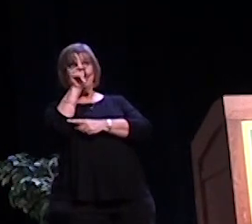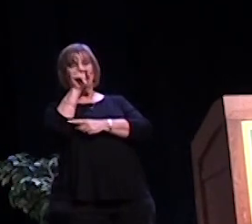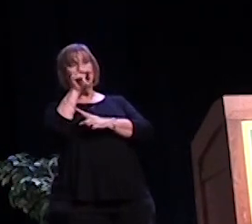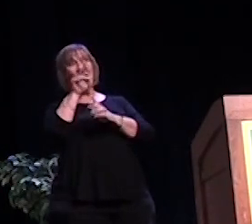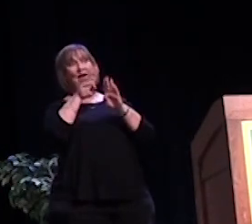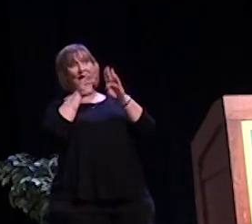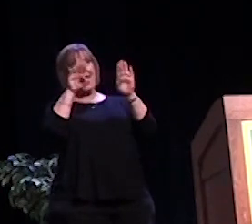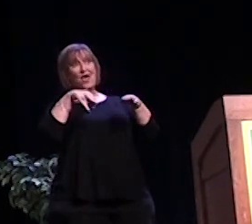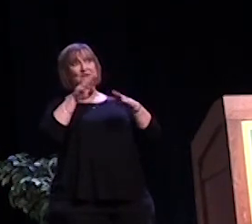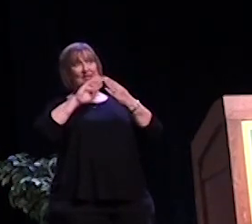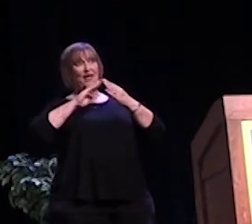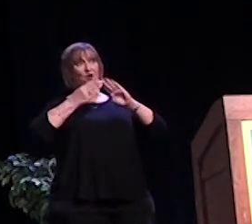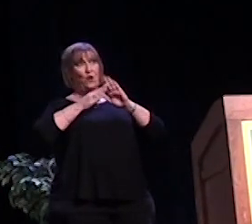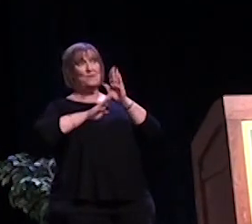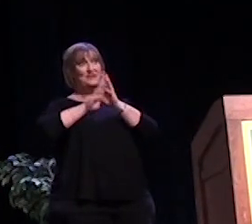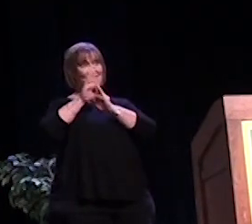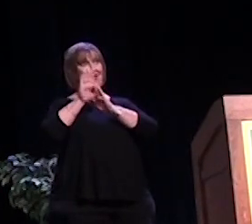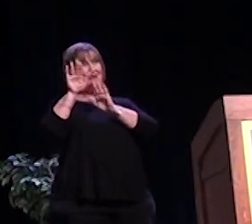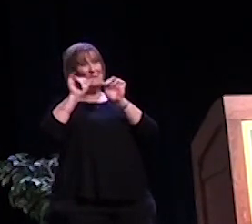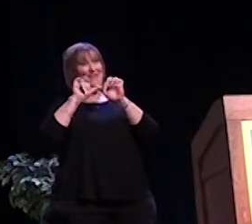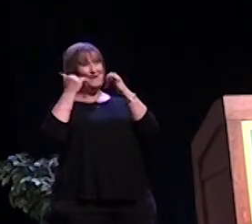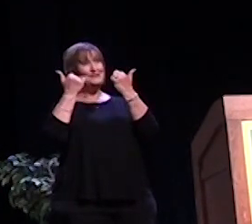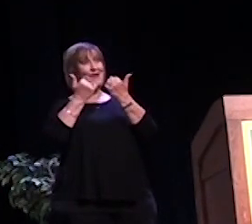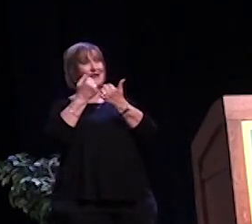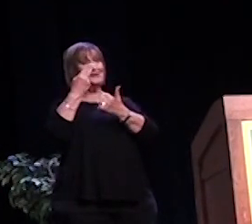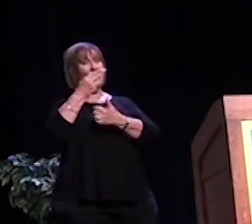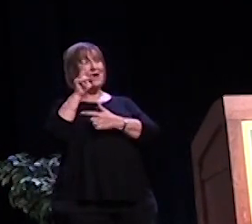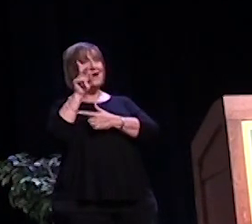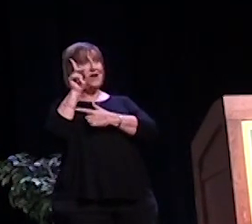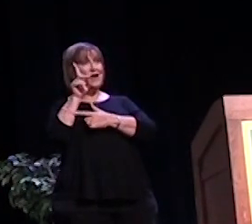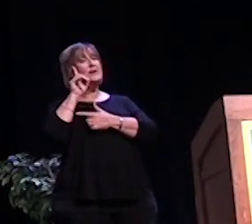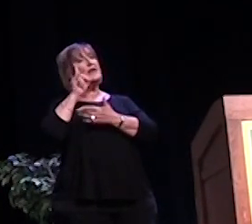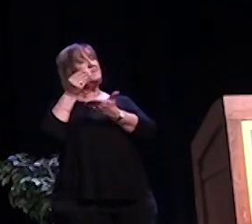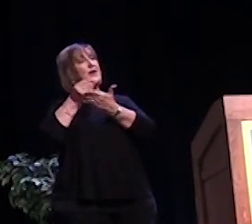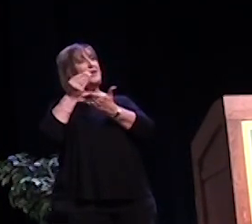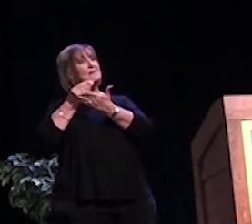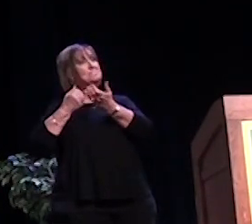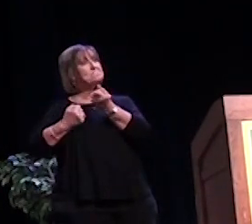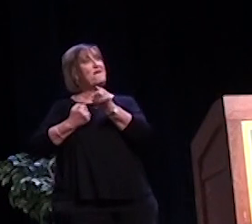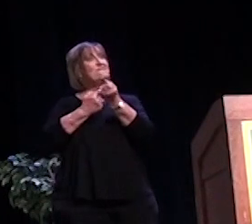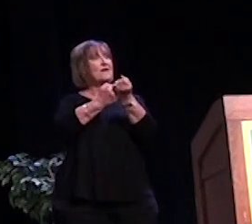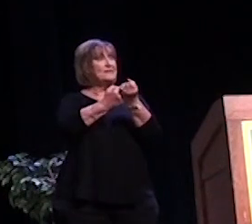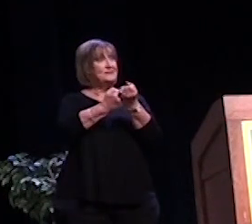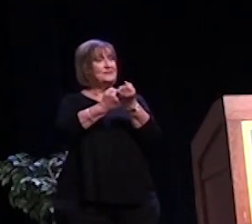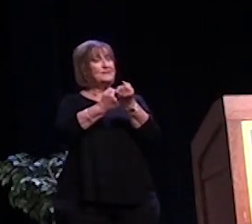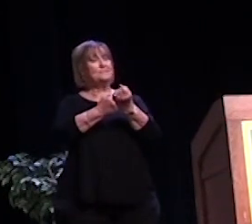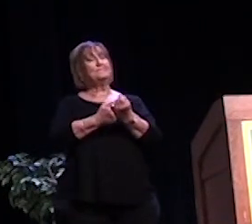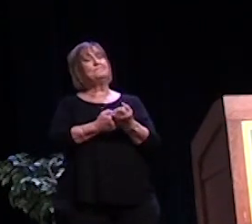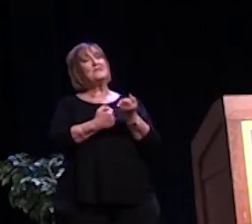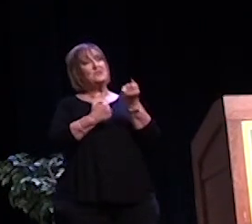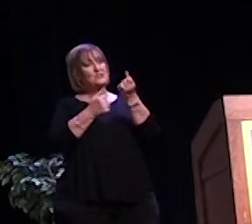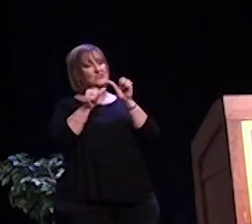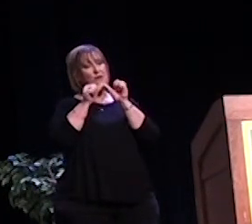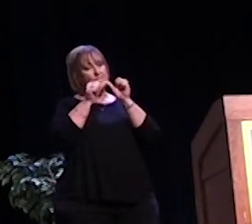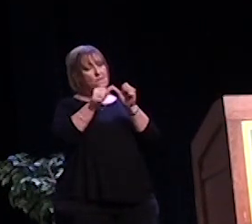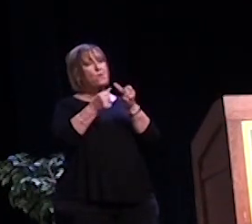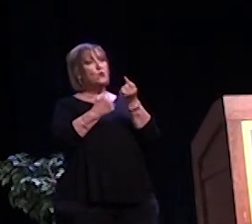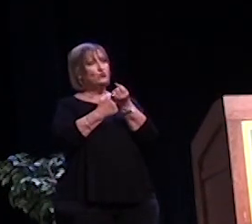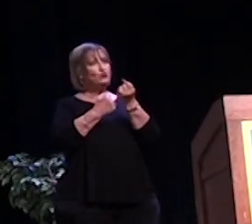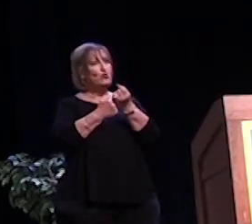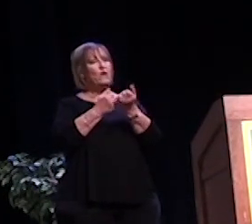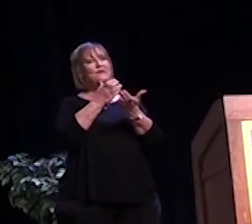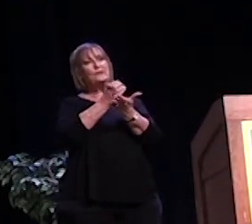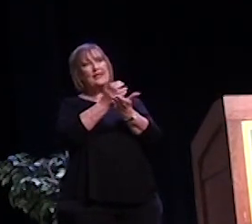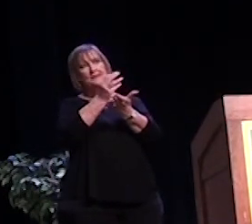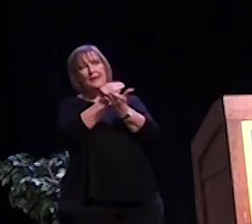particular, is the agency that funds this type of service. They fund supportive services so that we have a case